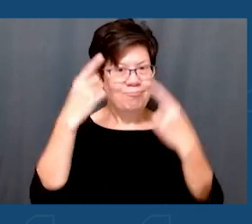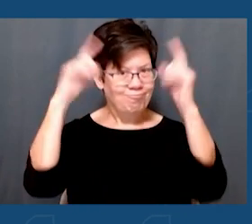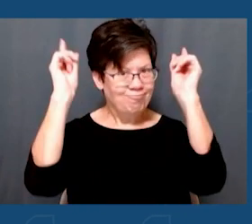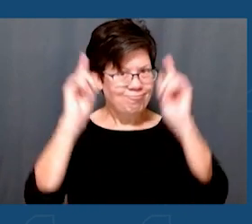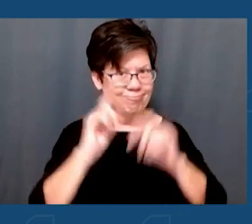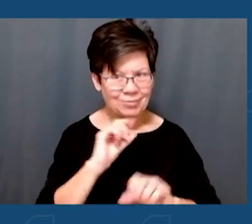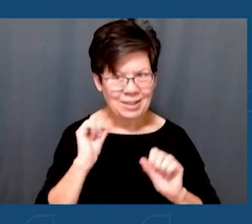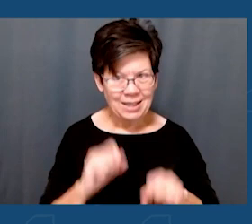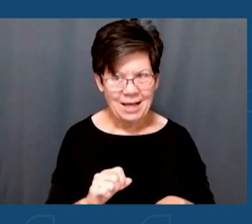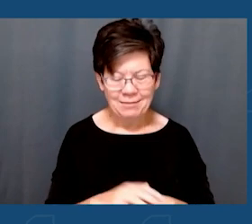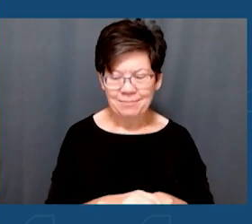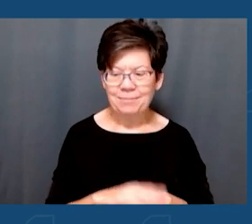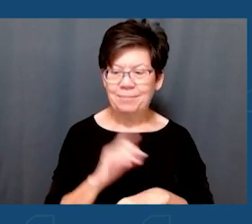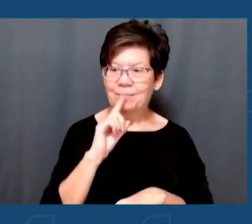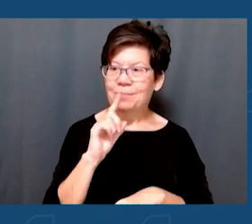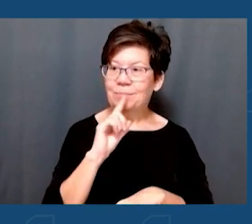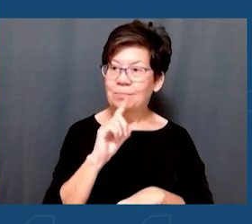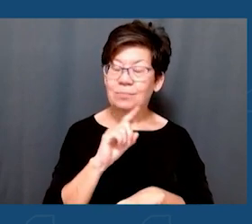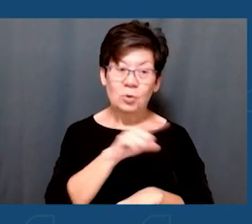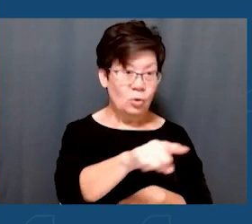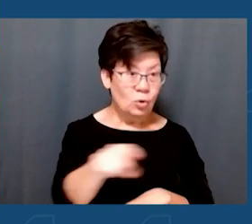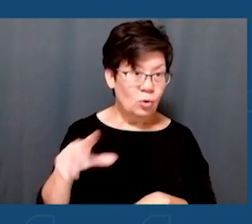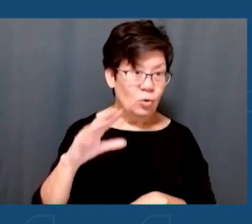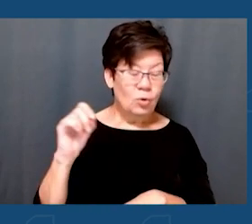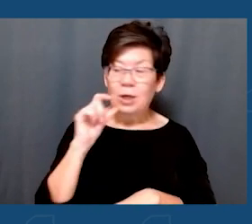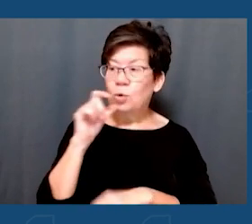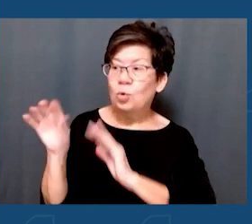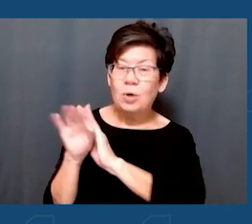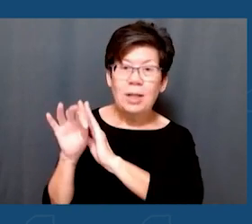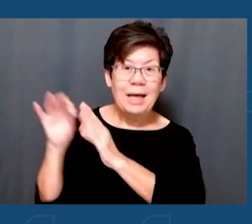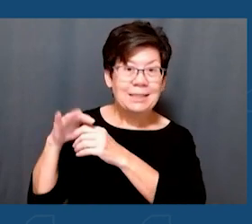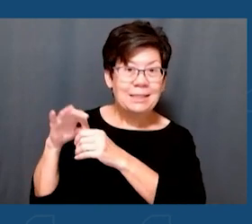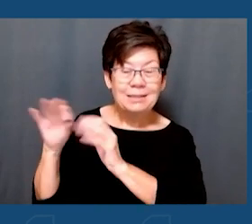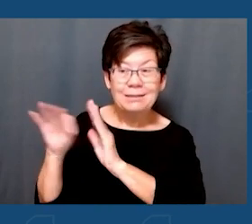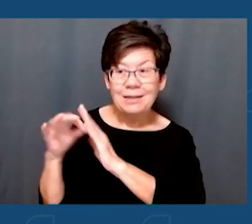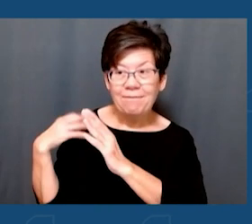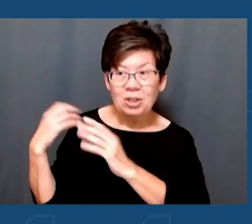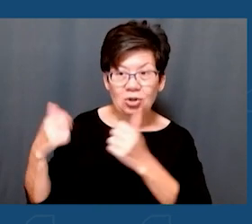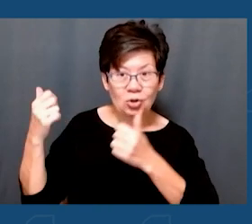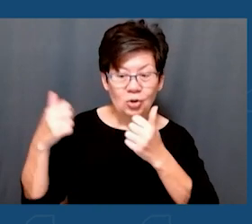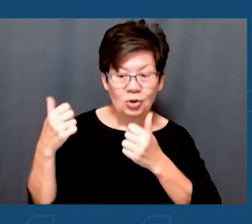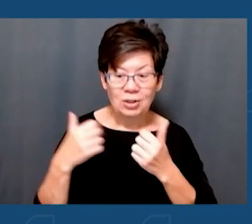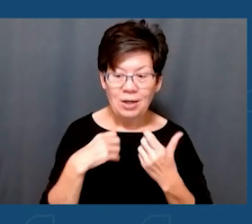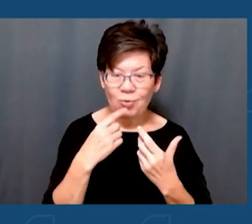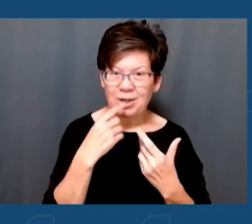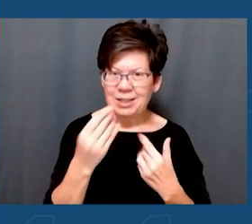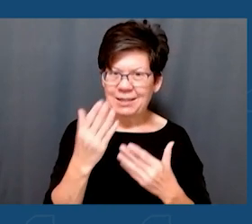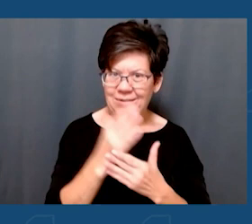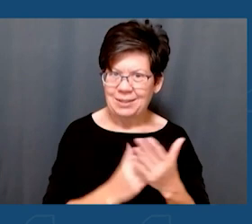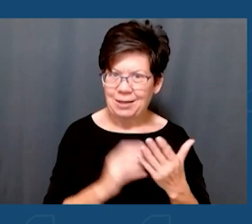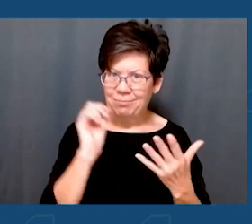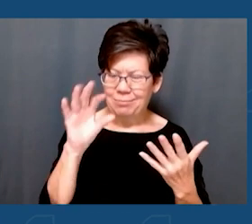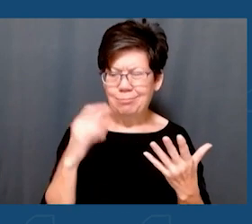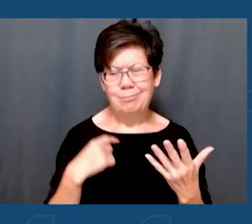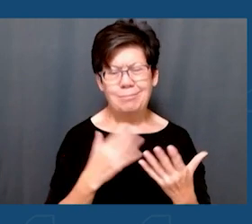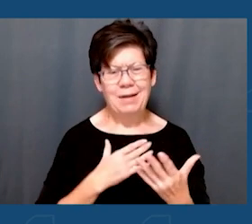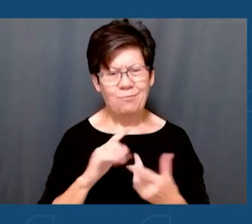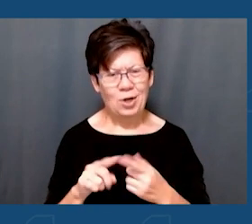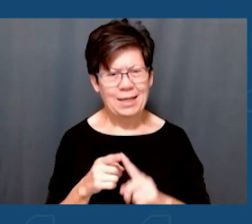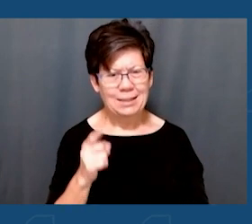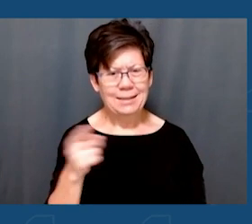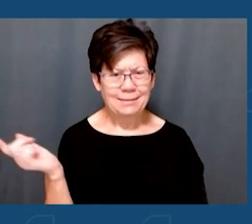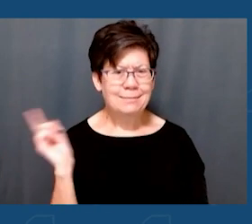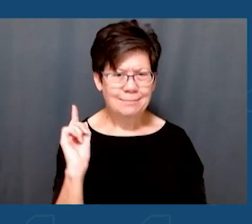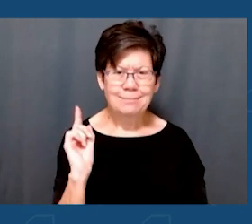So to you and to all the incredible elected officials who are here, and I want to give them some shout-outs here because these are my friends. These are my